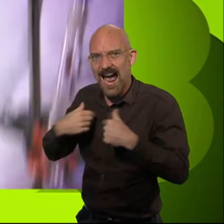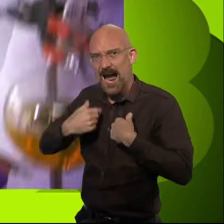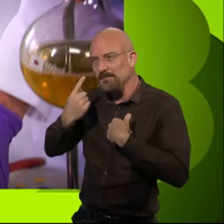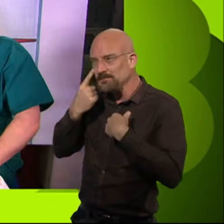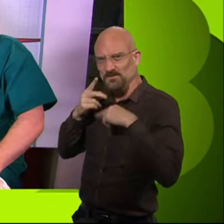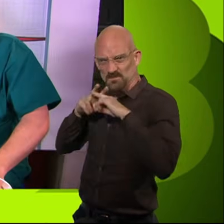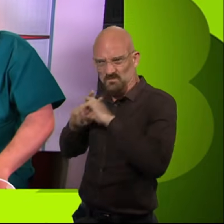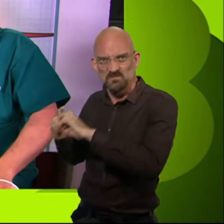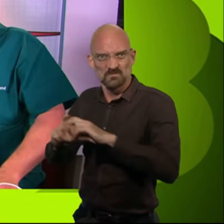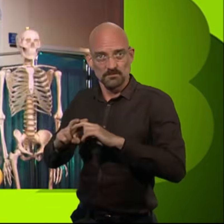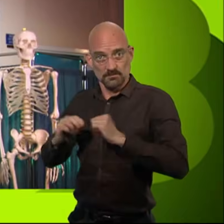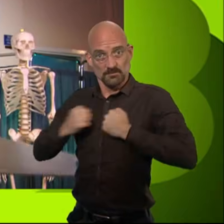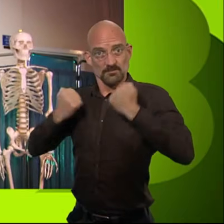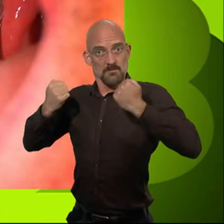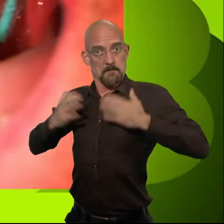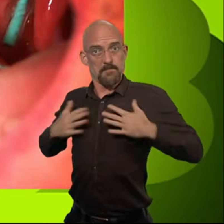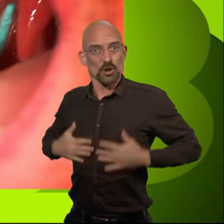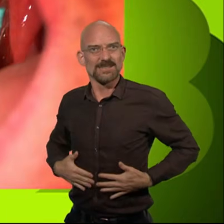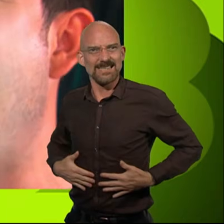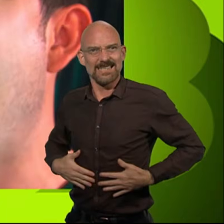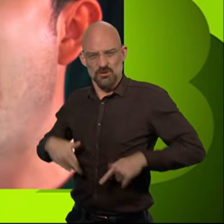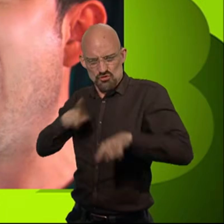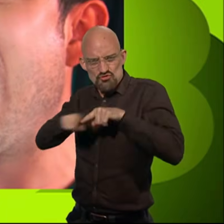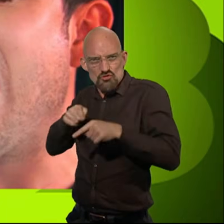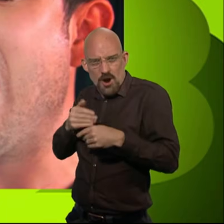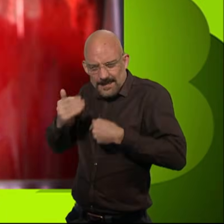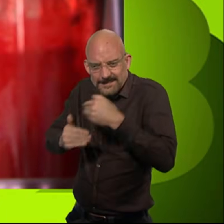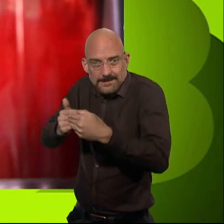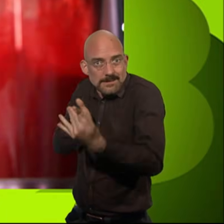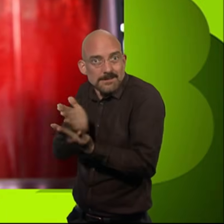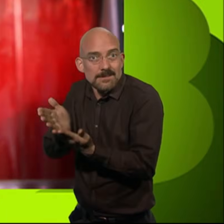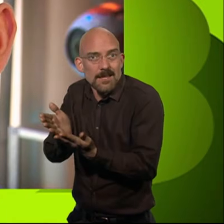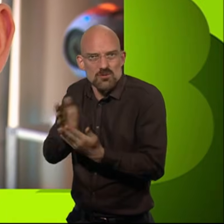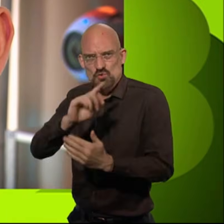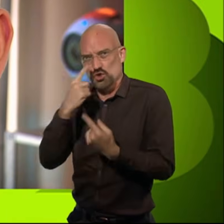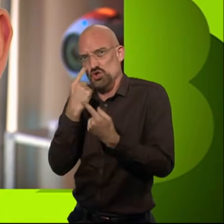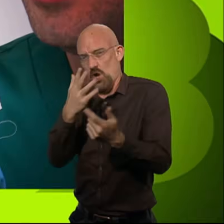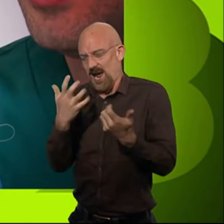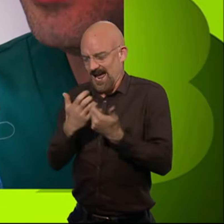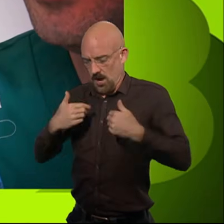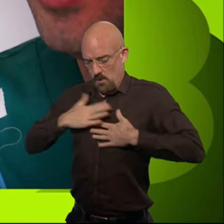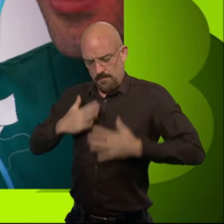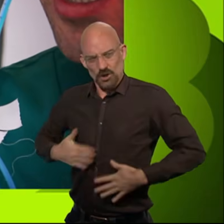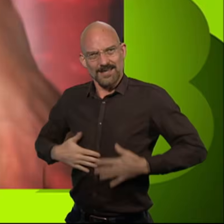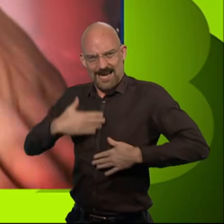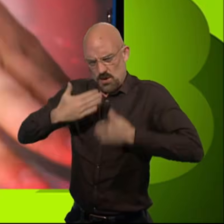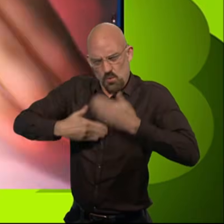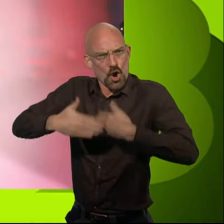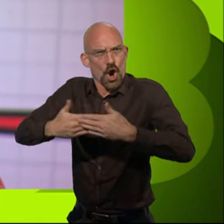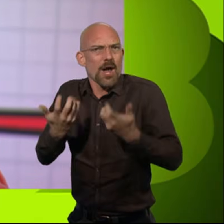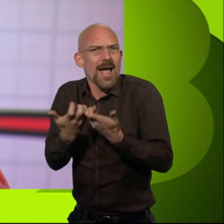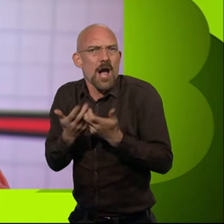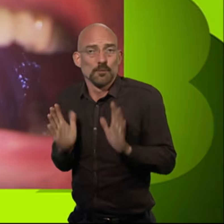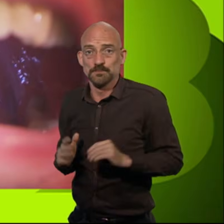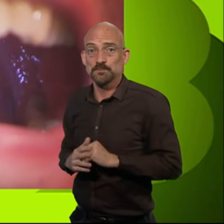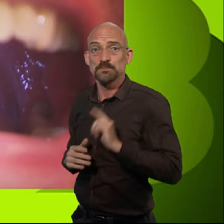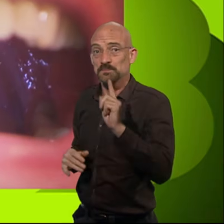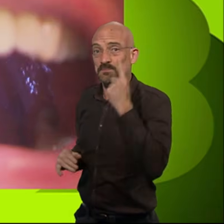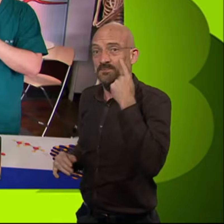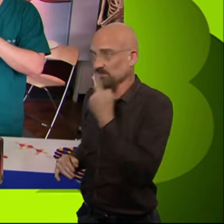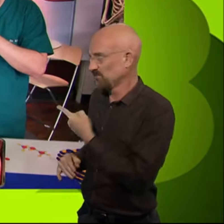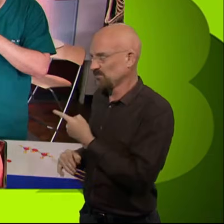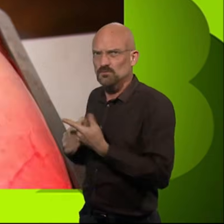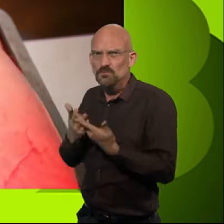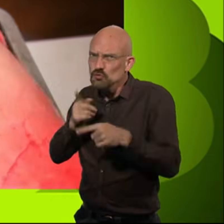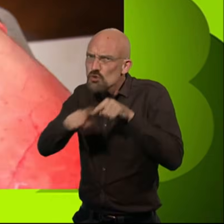This is our lab, where we're going to push our own bodies to the limit to show you how your body works. That really hurt. Just